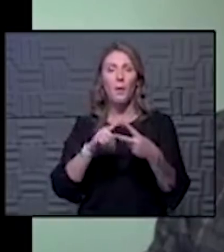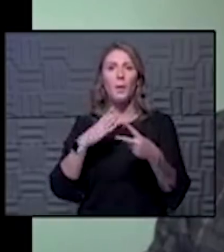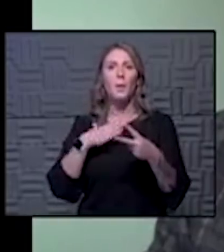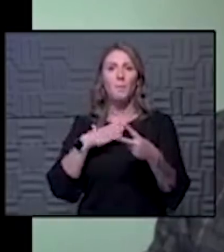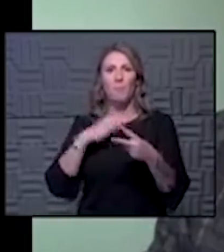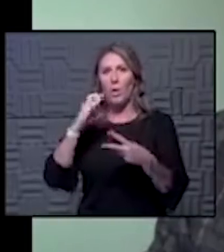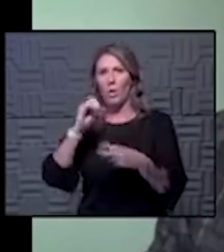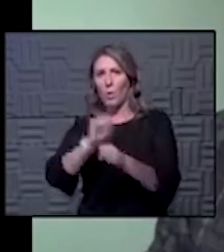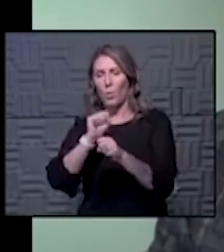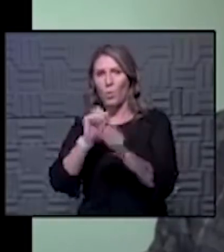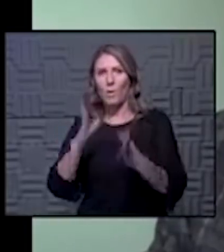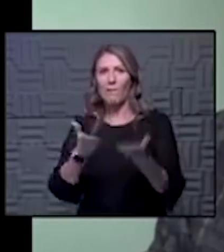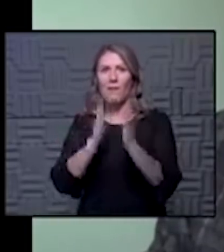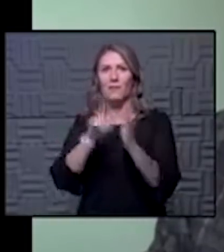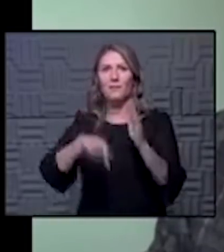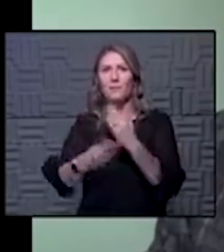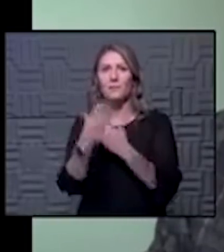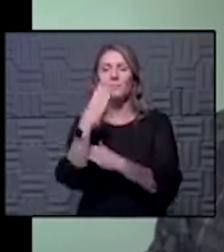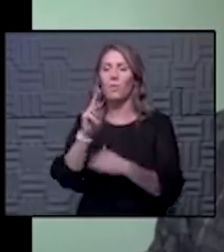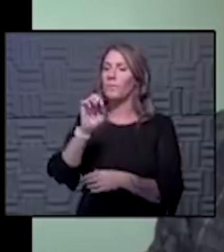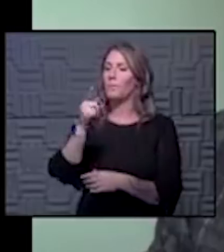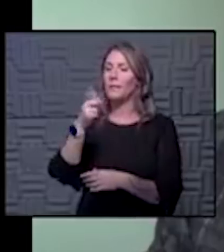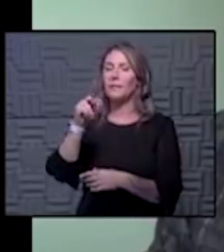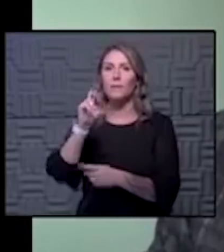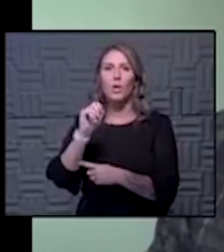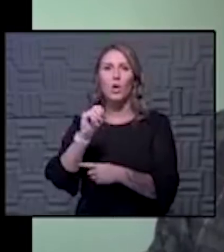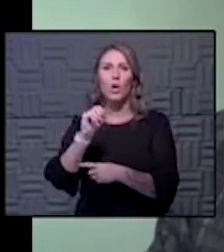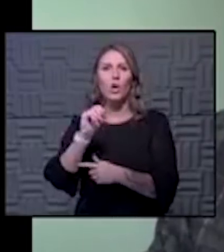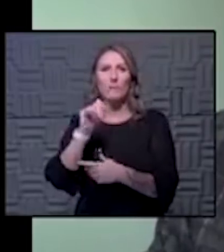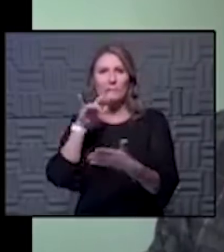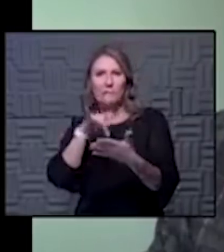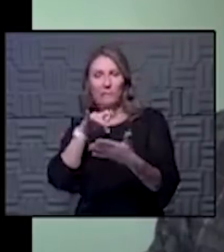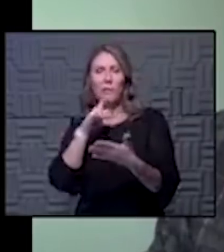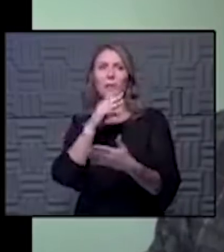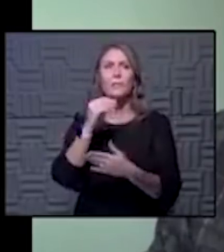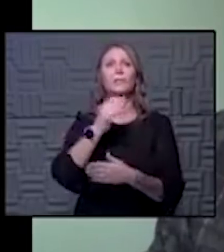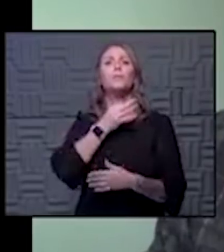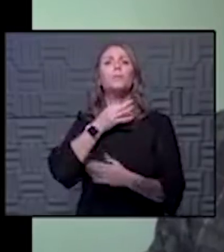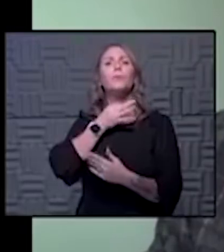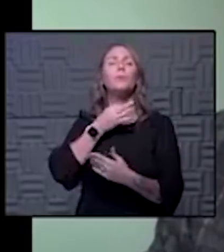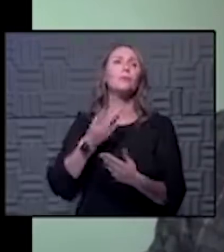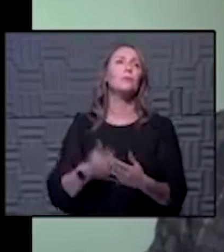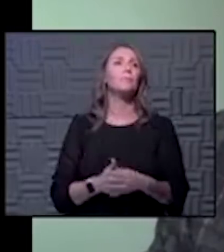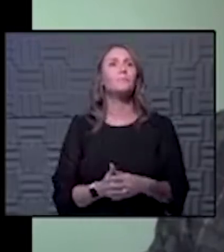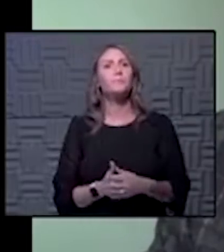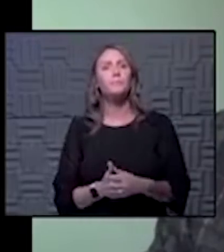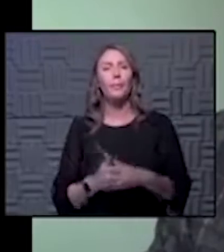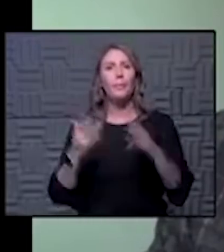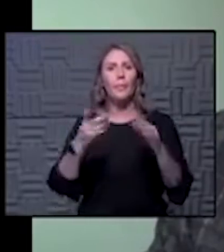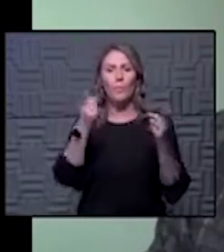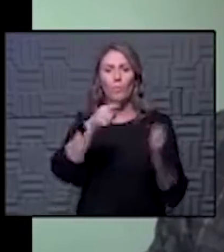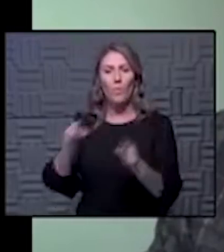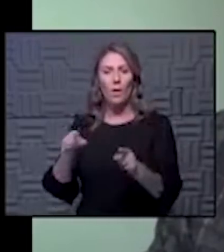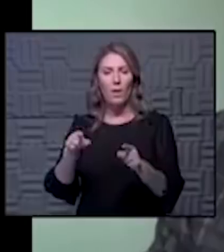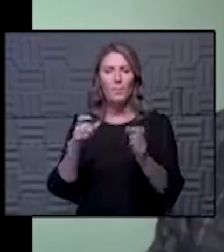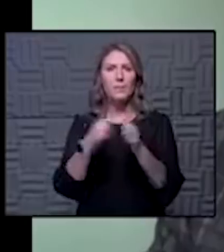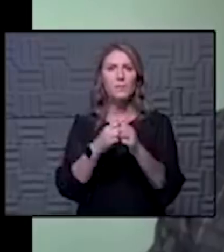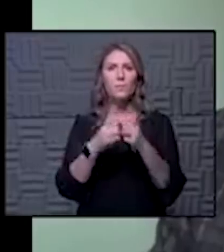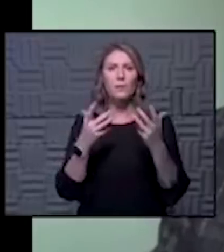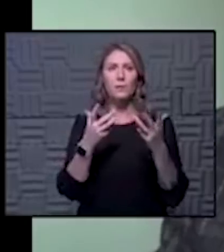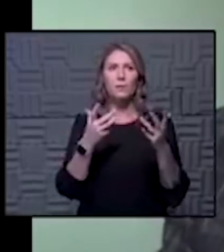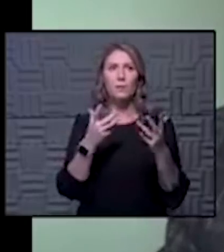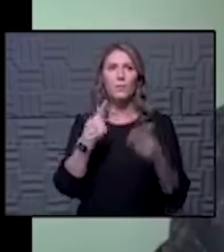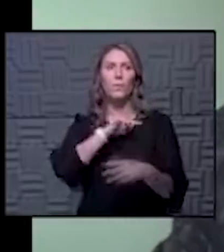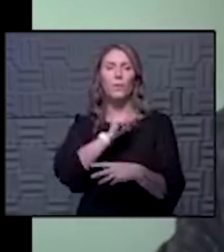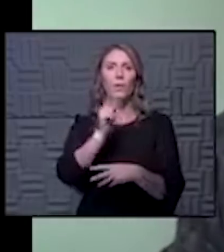Shively asked this morning. She and I were talking about the Moderna trial, and we were curious about, what happens with you, because we heard about